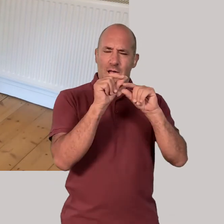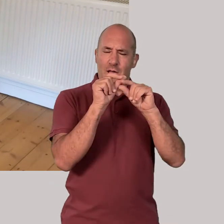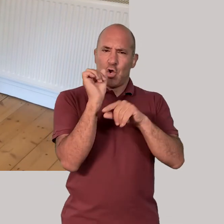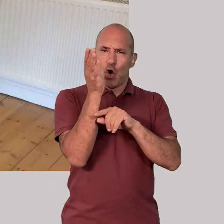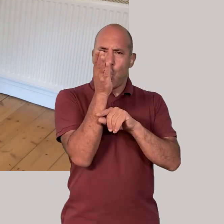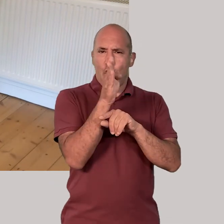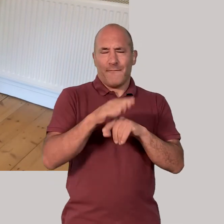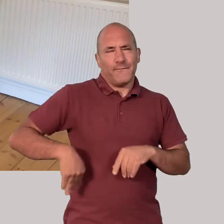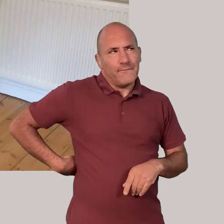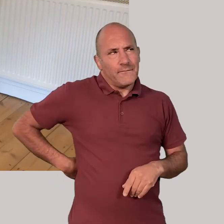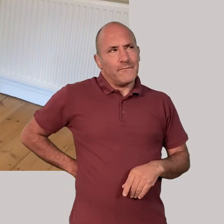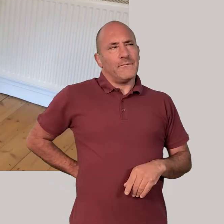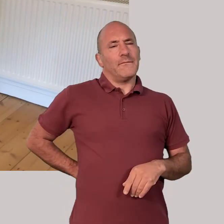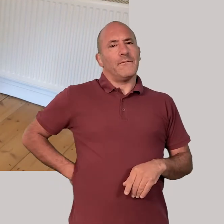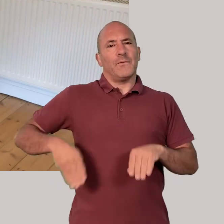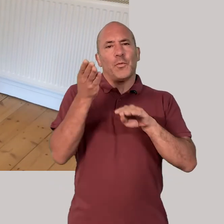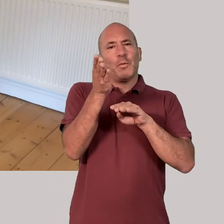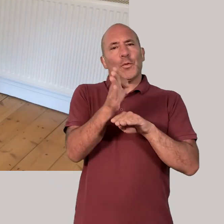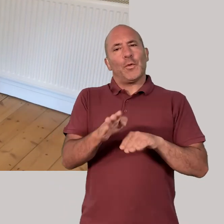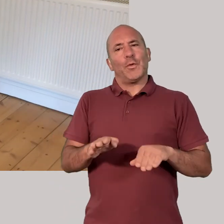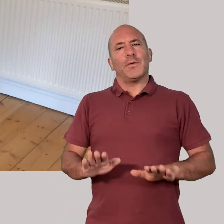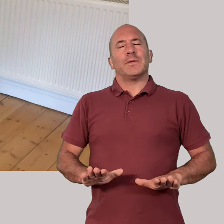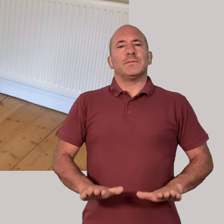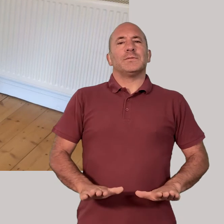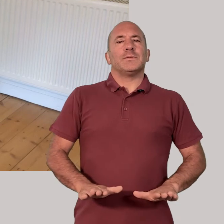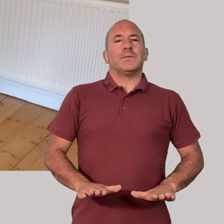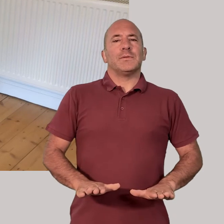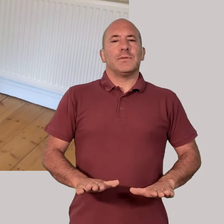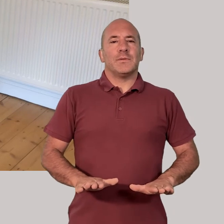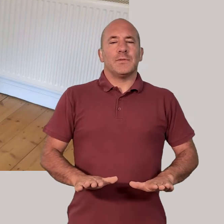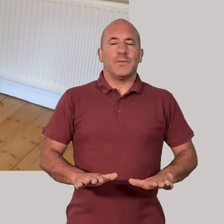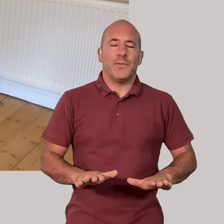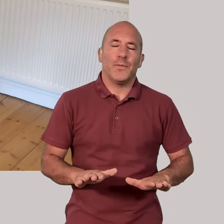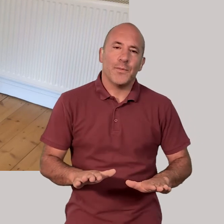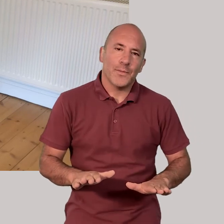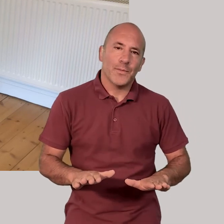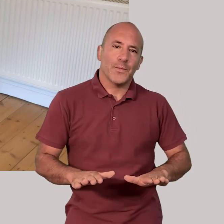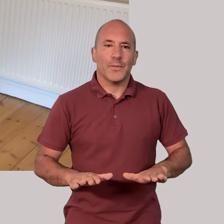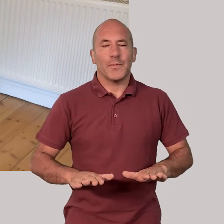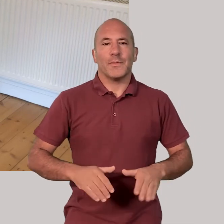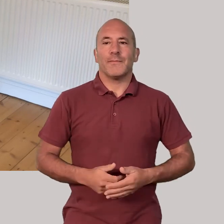little curve in your lower back. And then when you release your feet,